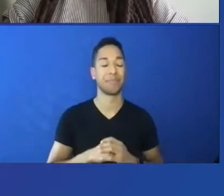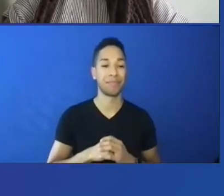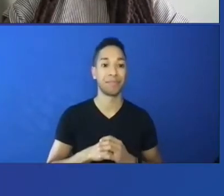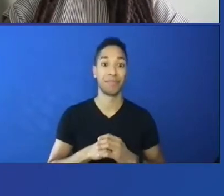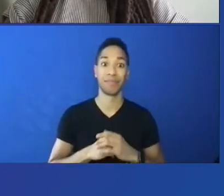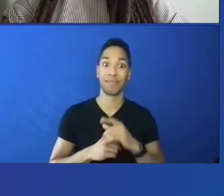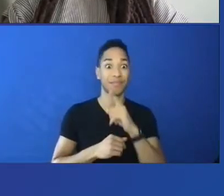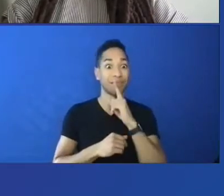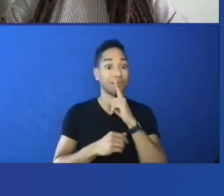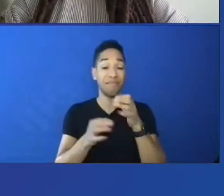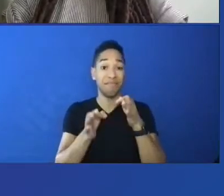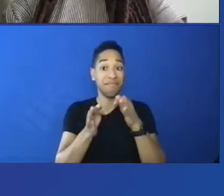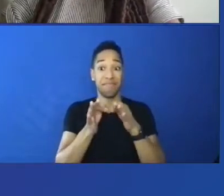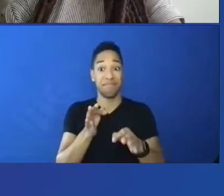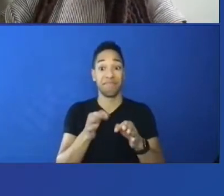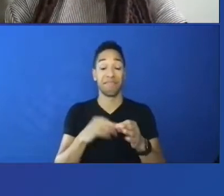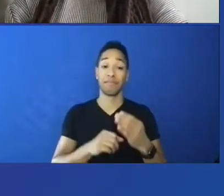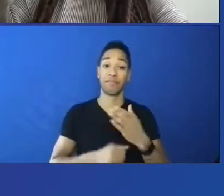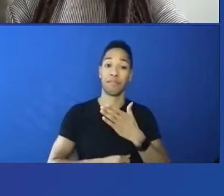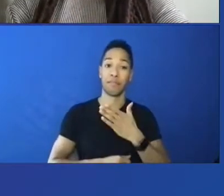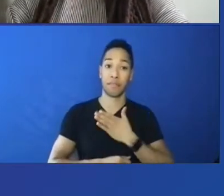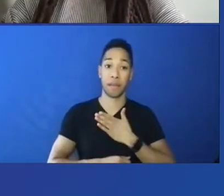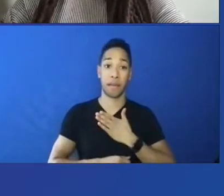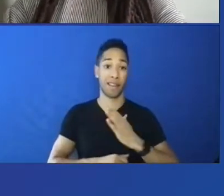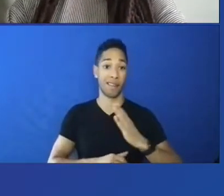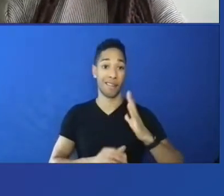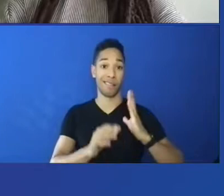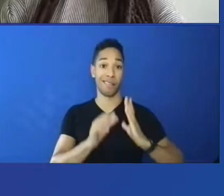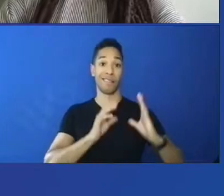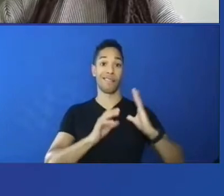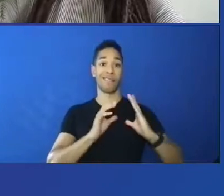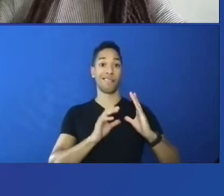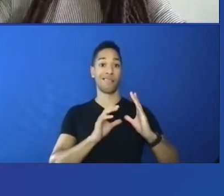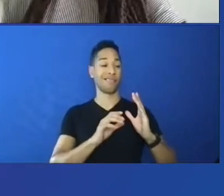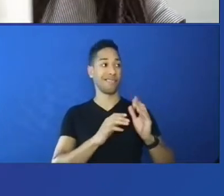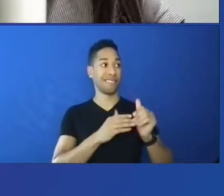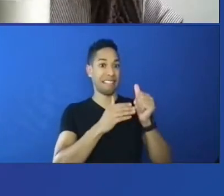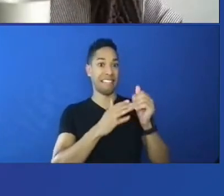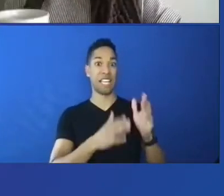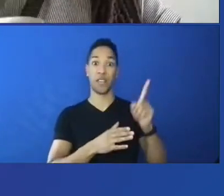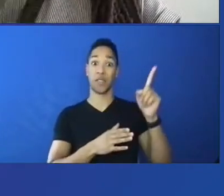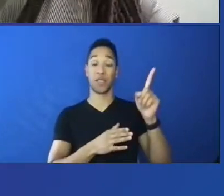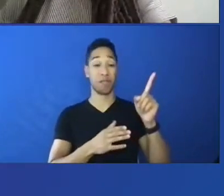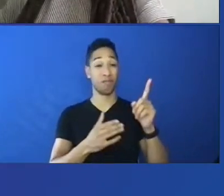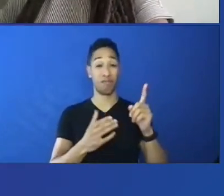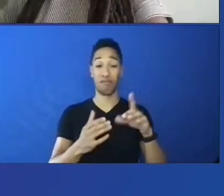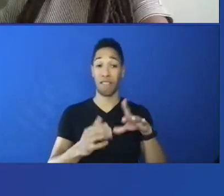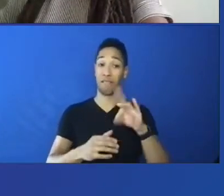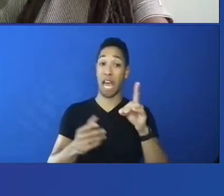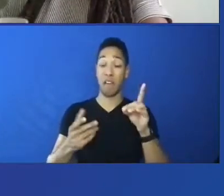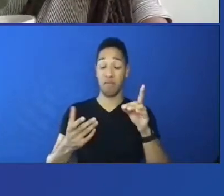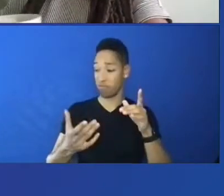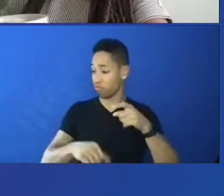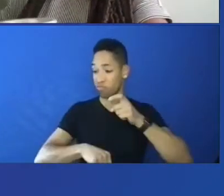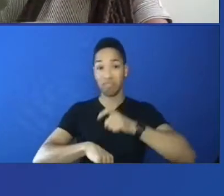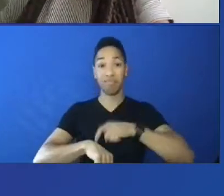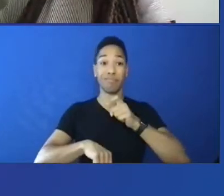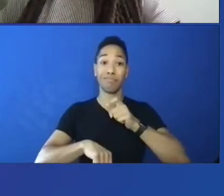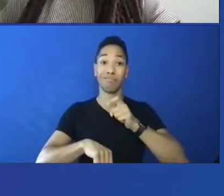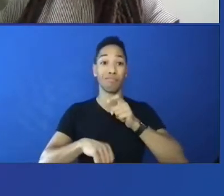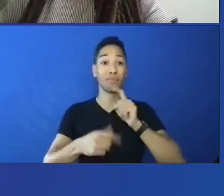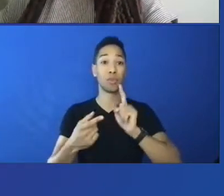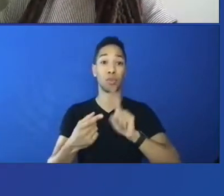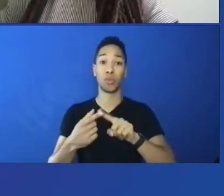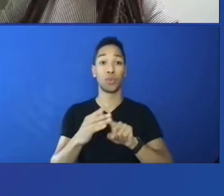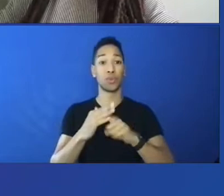It's kind of simple. I mean, my predecessor found themselves in a place where they were ready for a new chapter in their